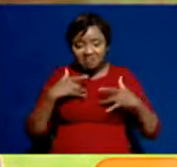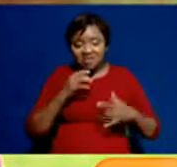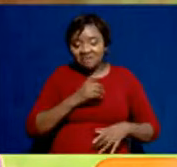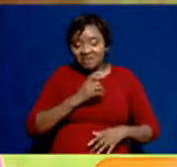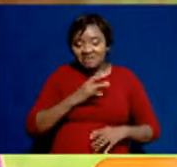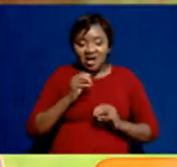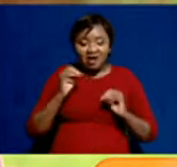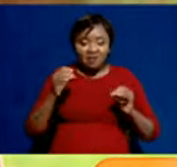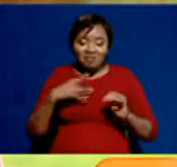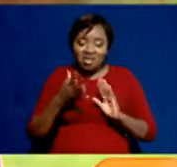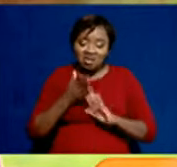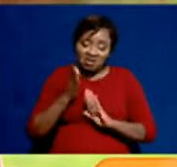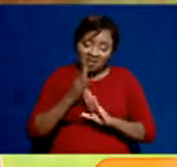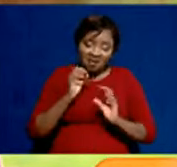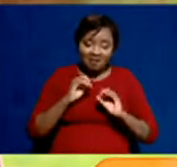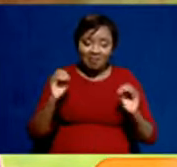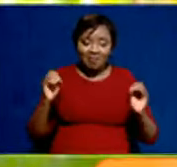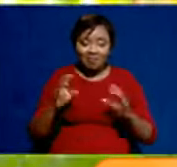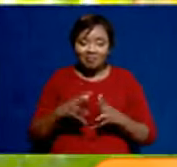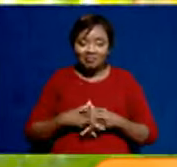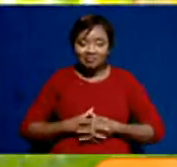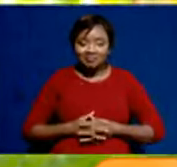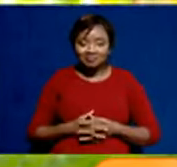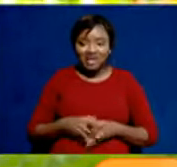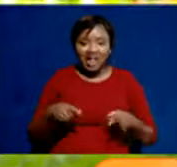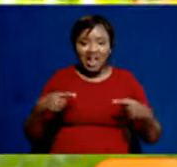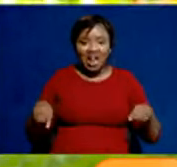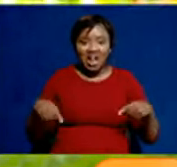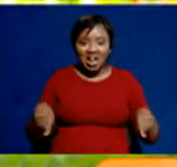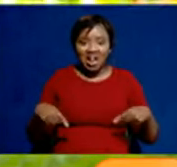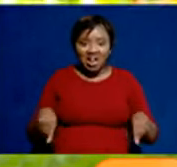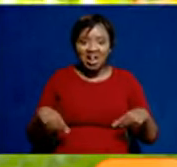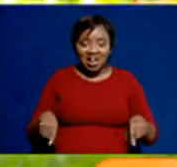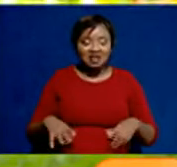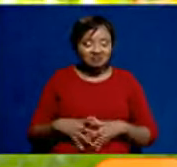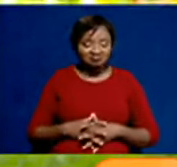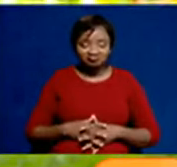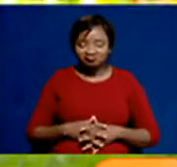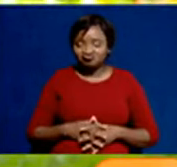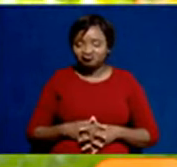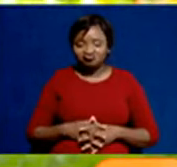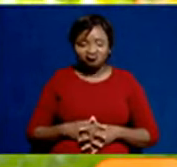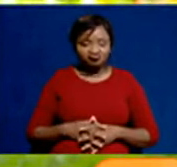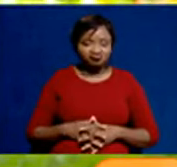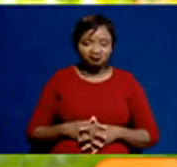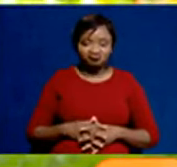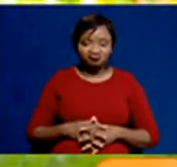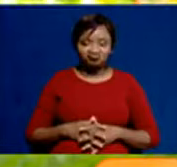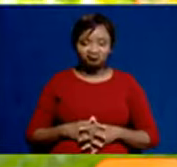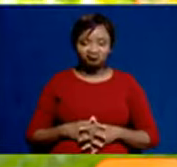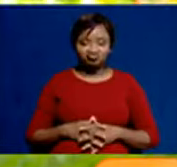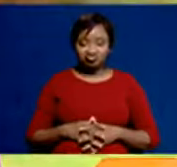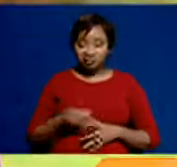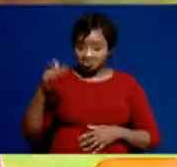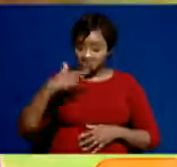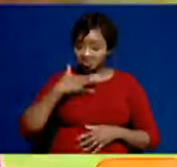hurry. I'm totally unrattled. Do you still hold presidential